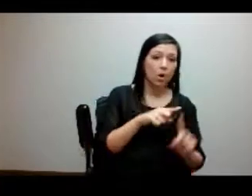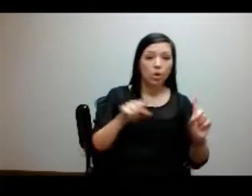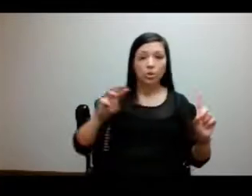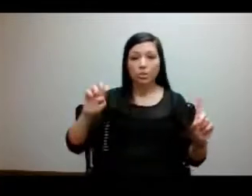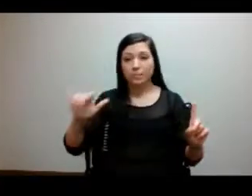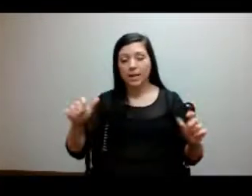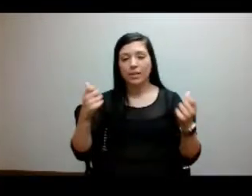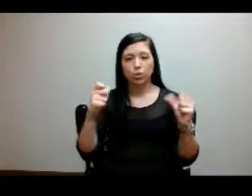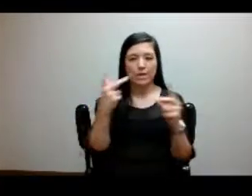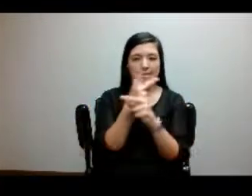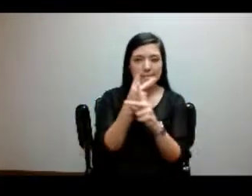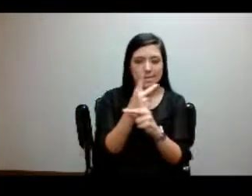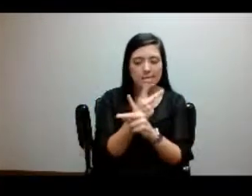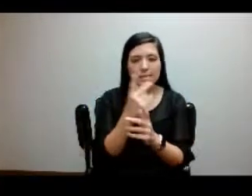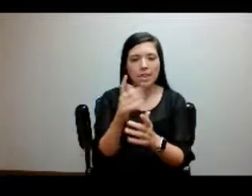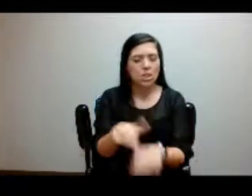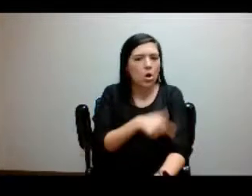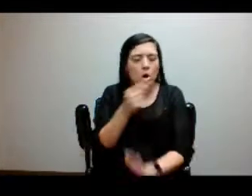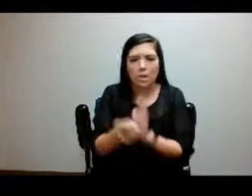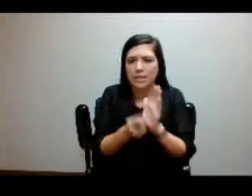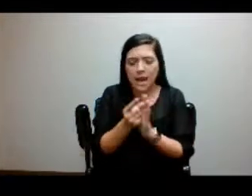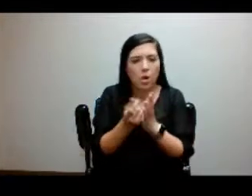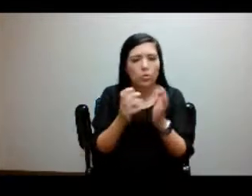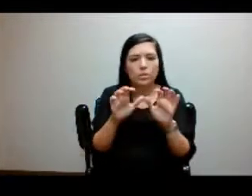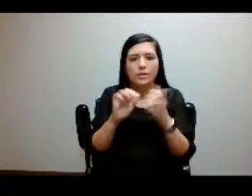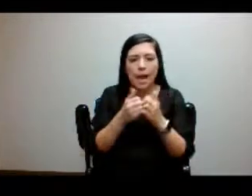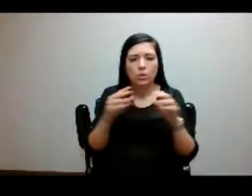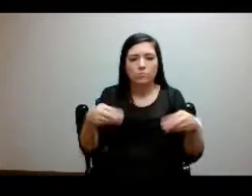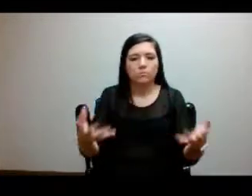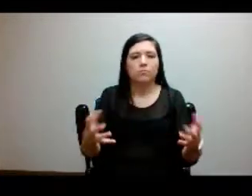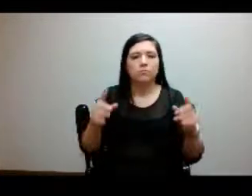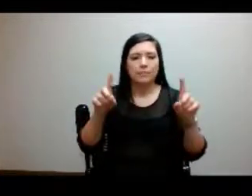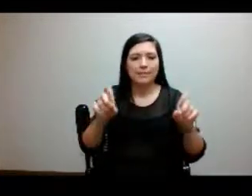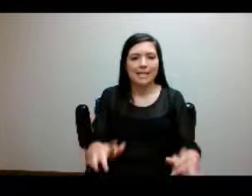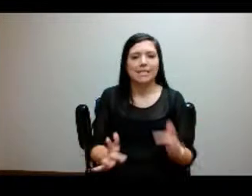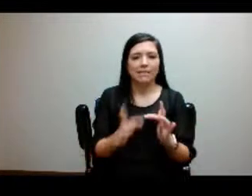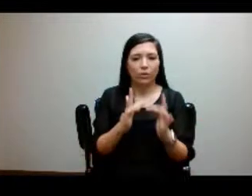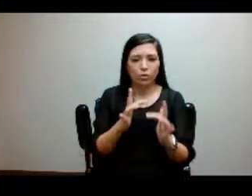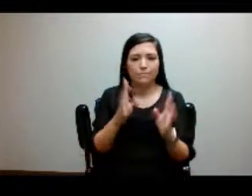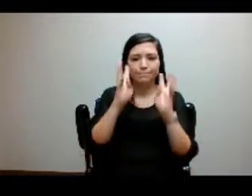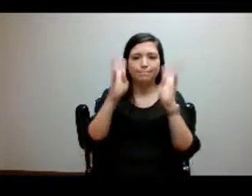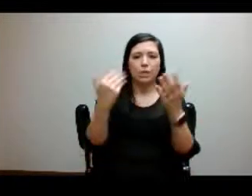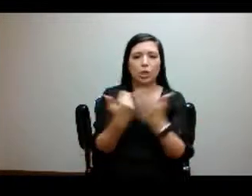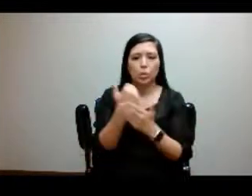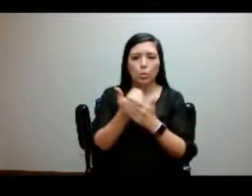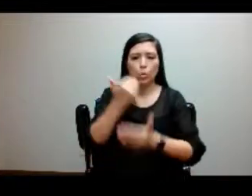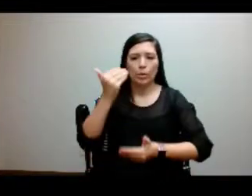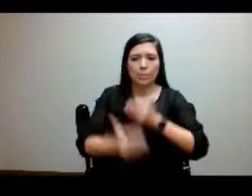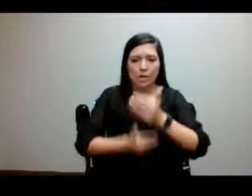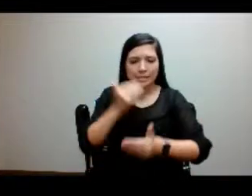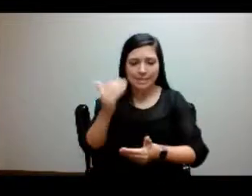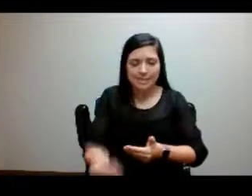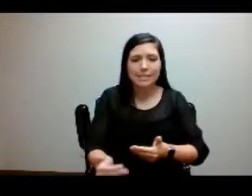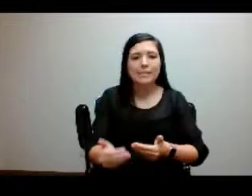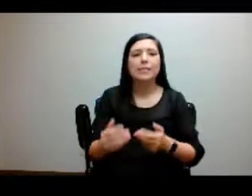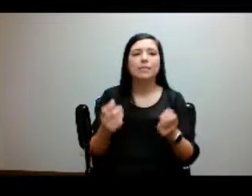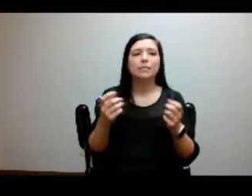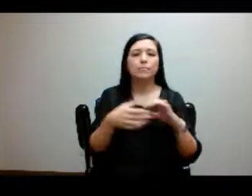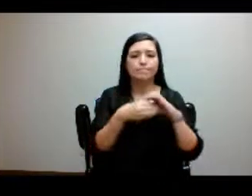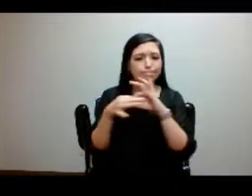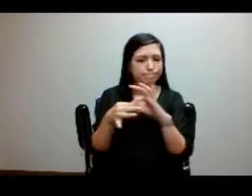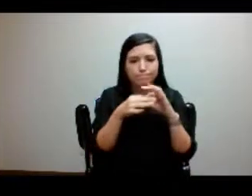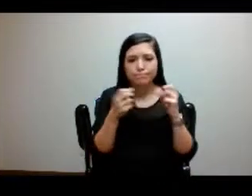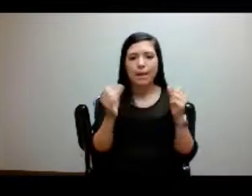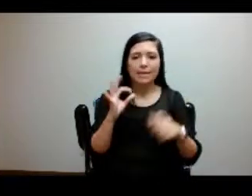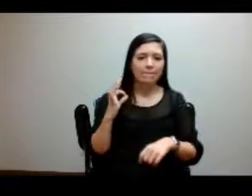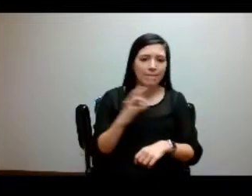ways to deliver these critical assessments virtually for our students. They came up with new processes, collaborated with countless faculty and staff across